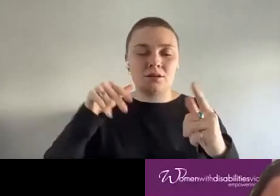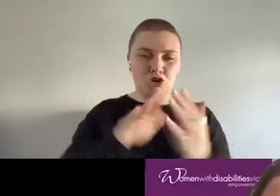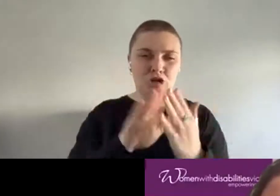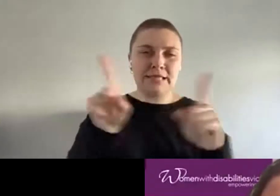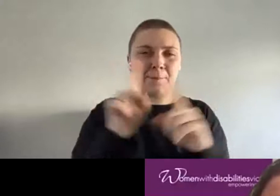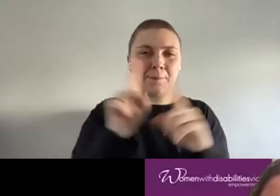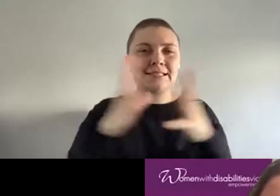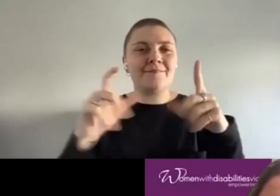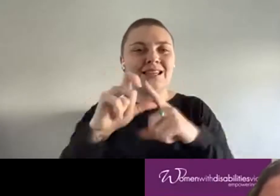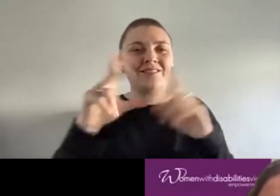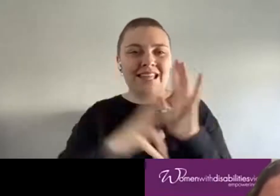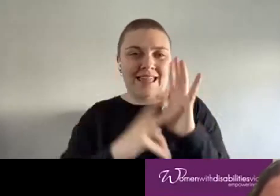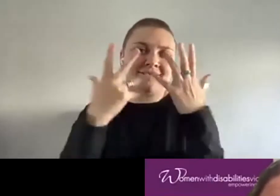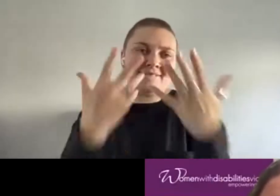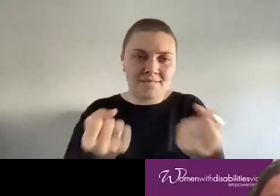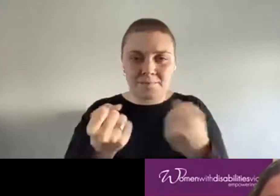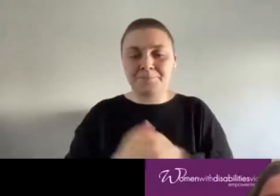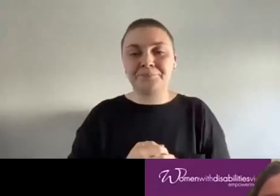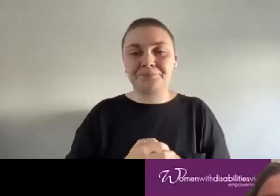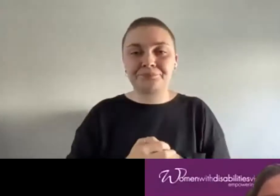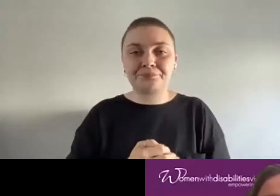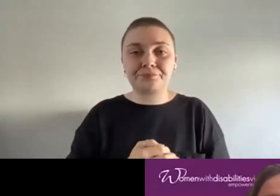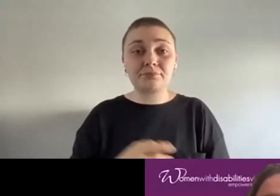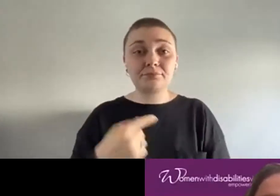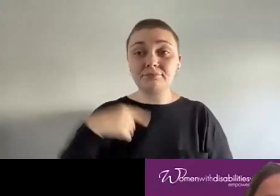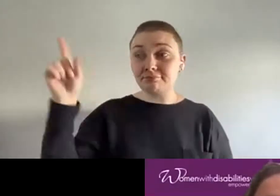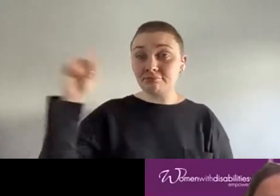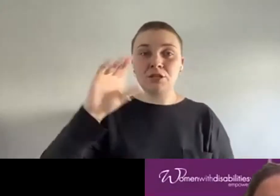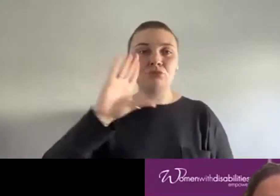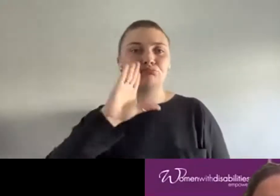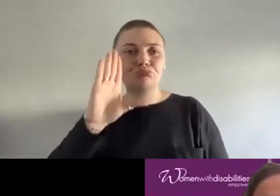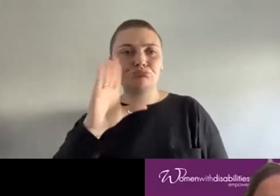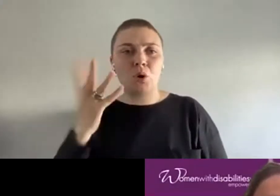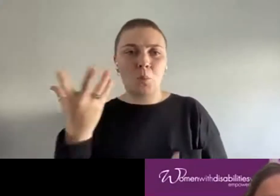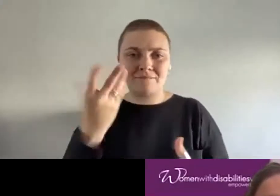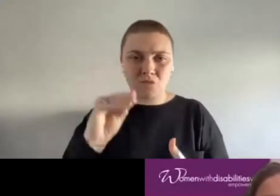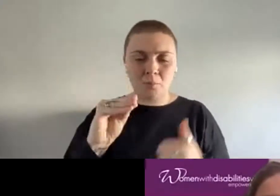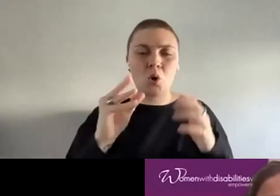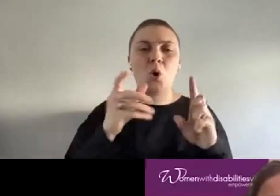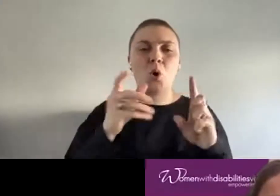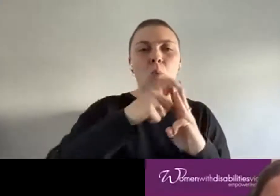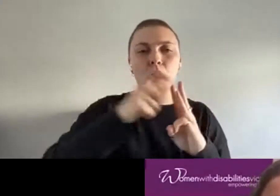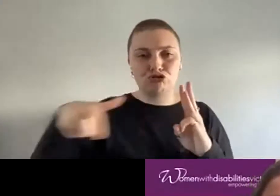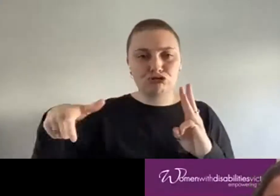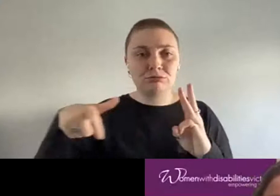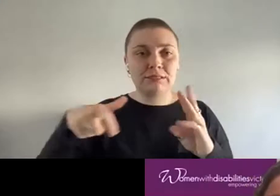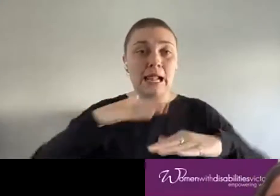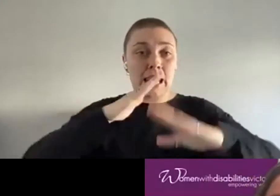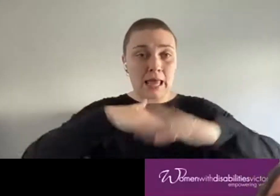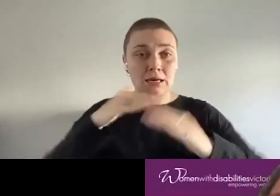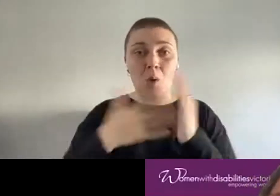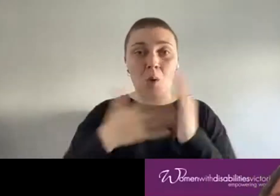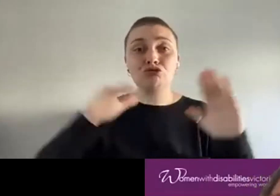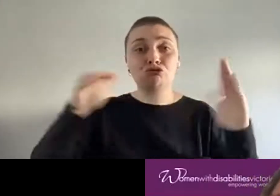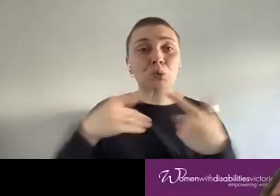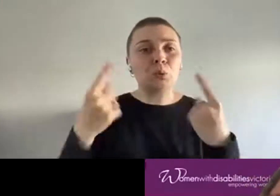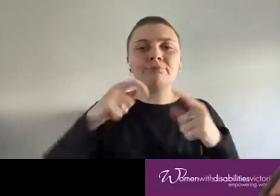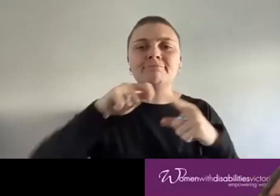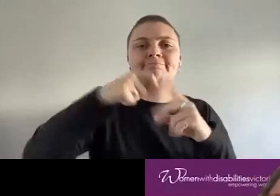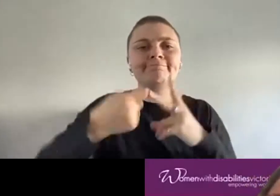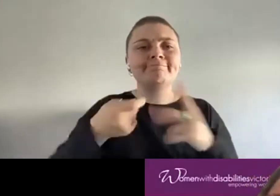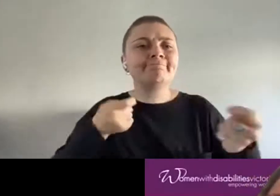in. I'm currently presenting on Wurundjeri land, and I'm just going to introduce our next